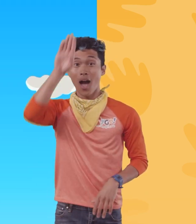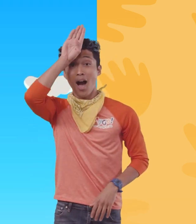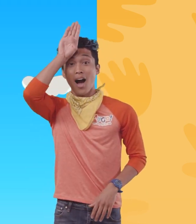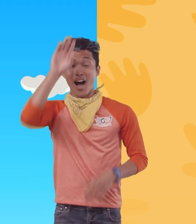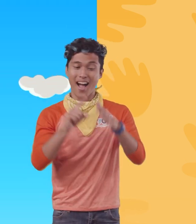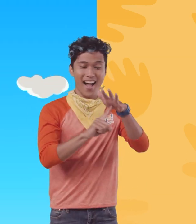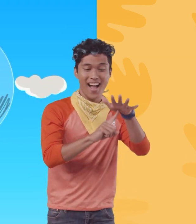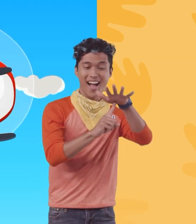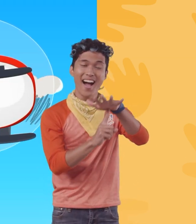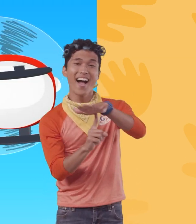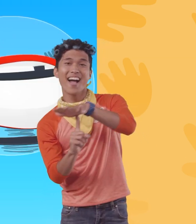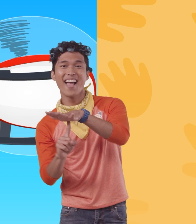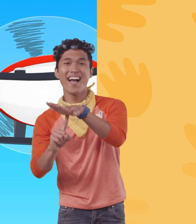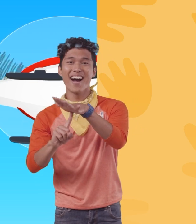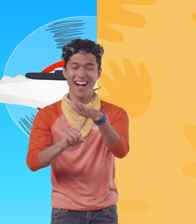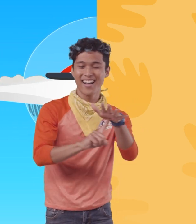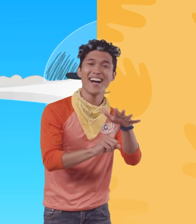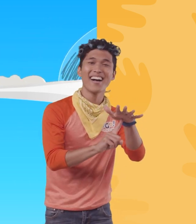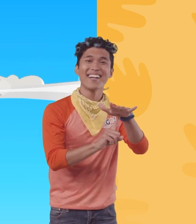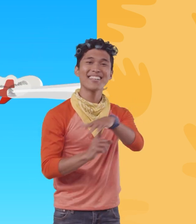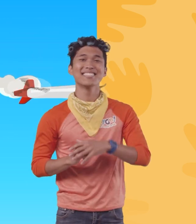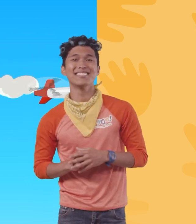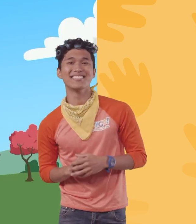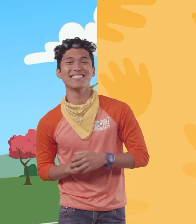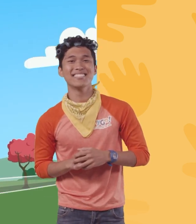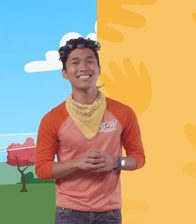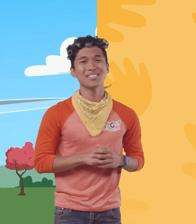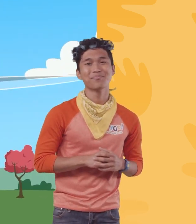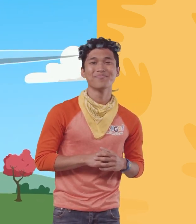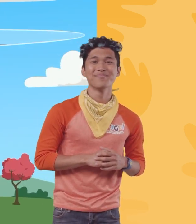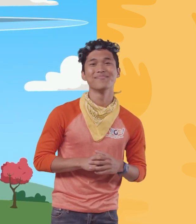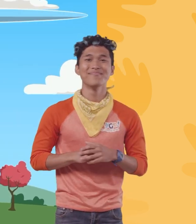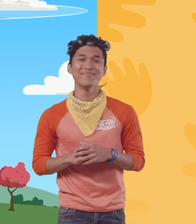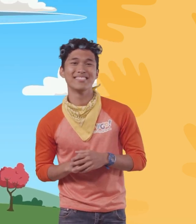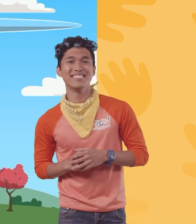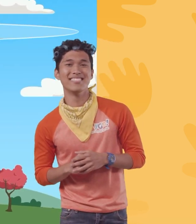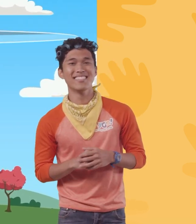It's a firefighting helicopter.